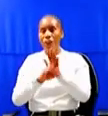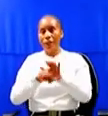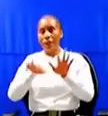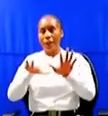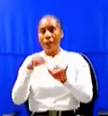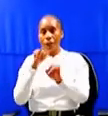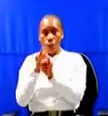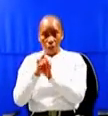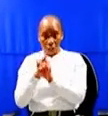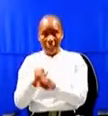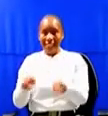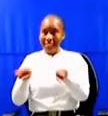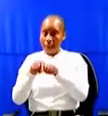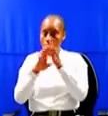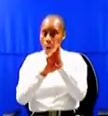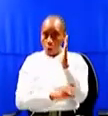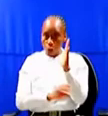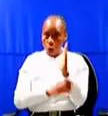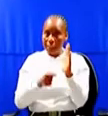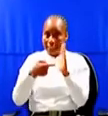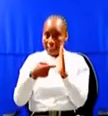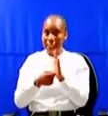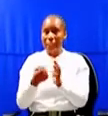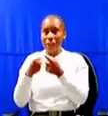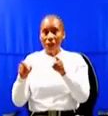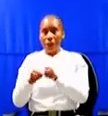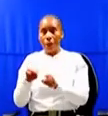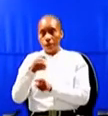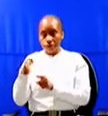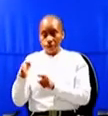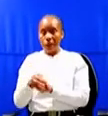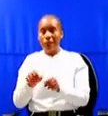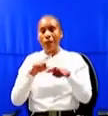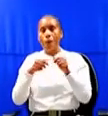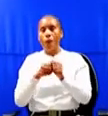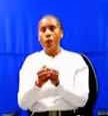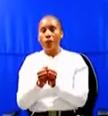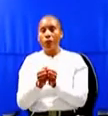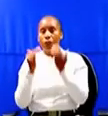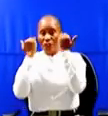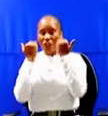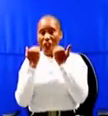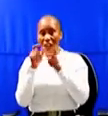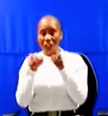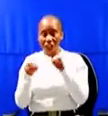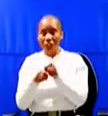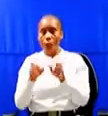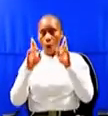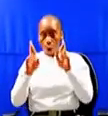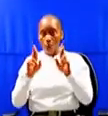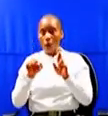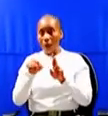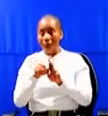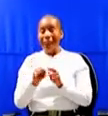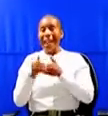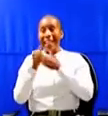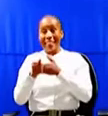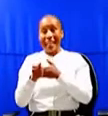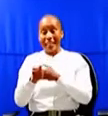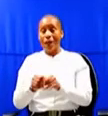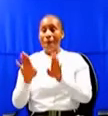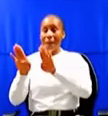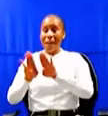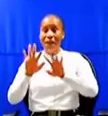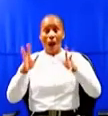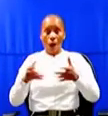same constitutionally inspired deference that is accorded to judges, it behoves that leadership to behave accordingly. When there's